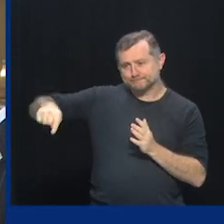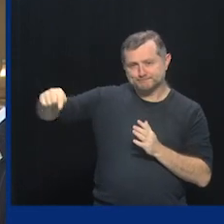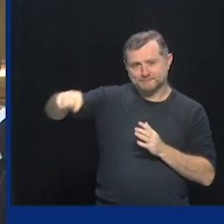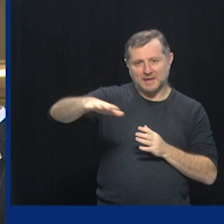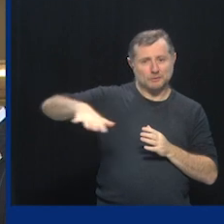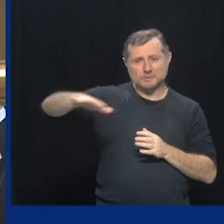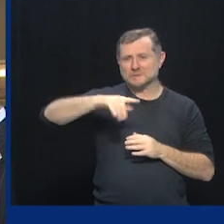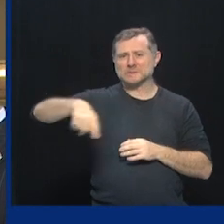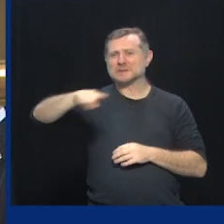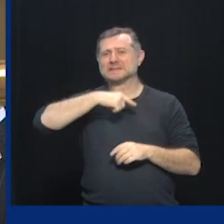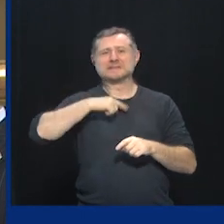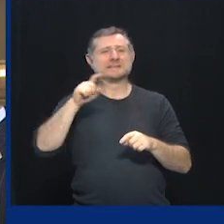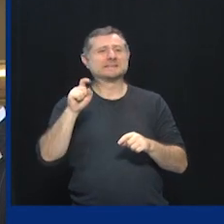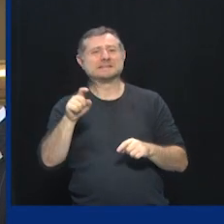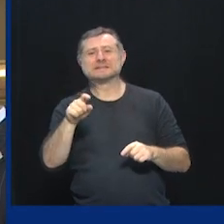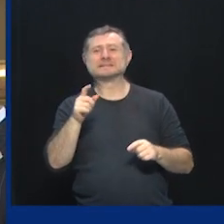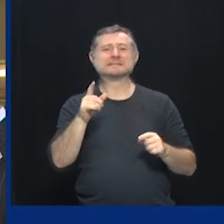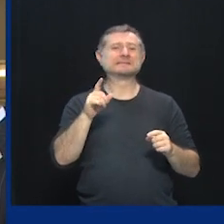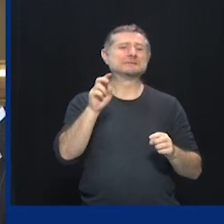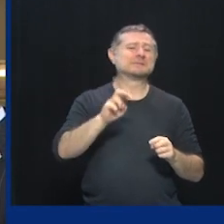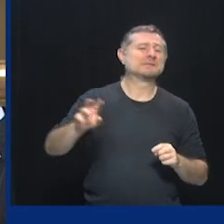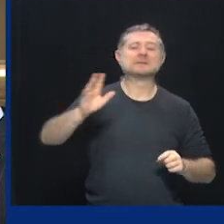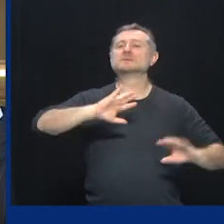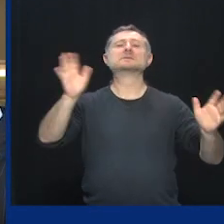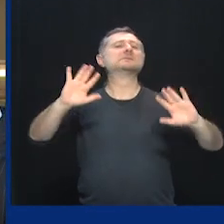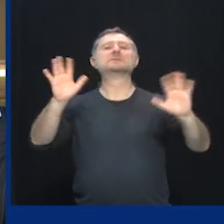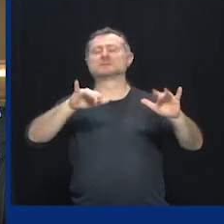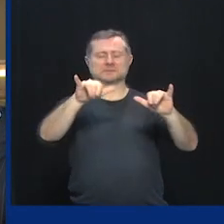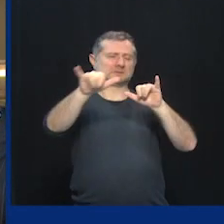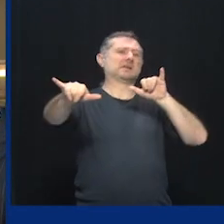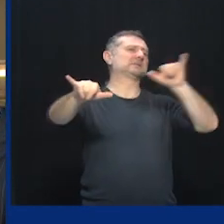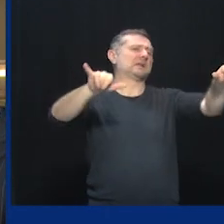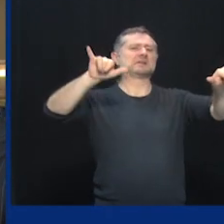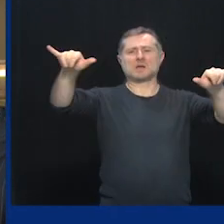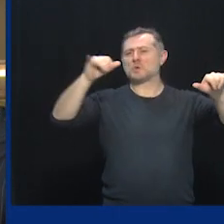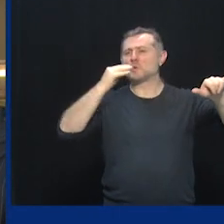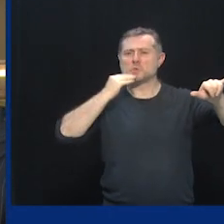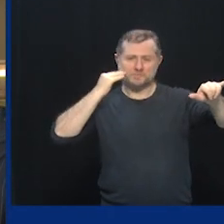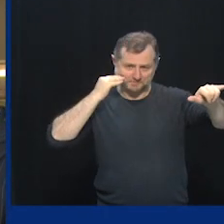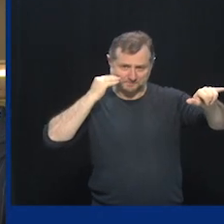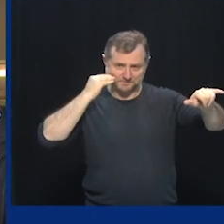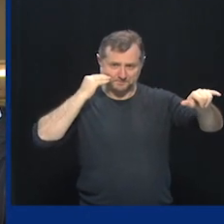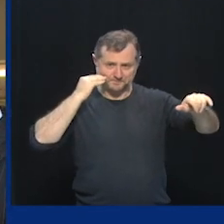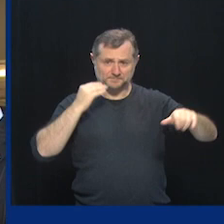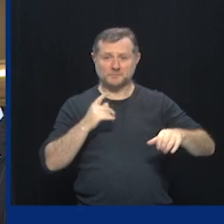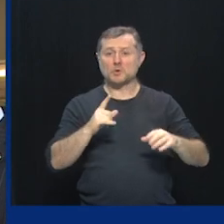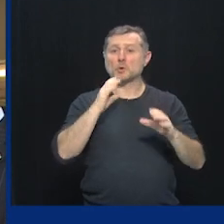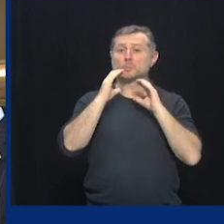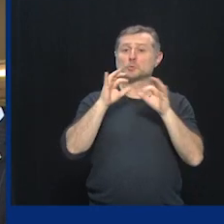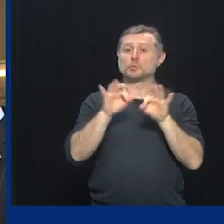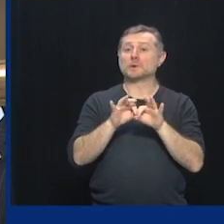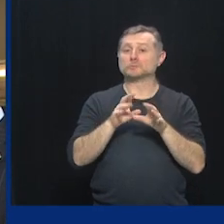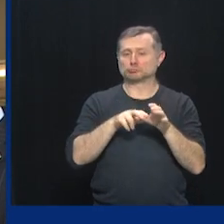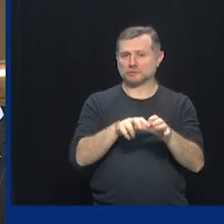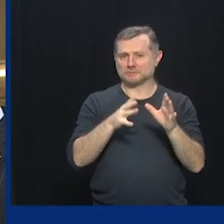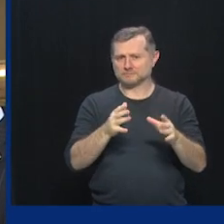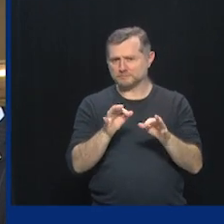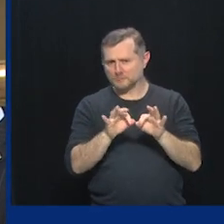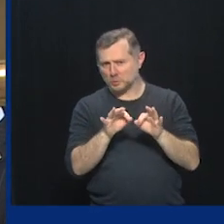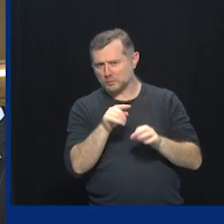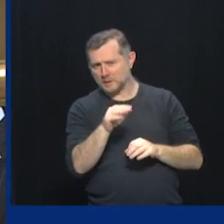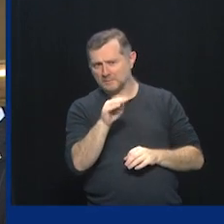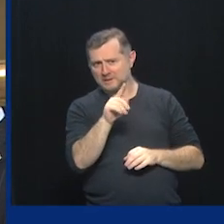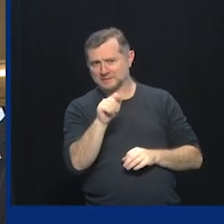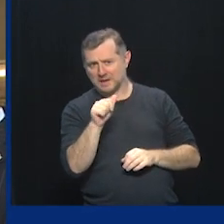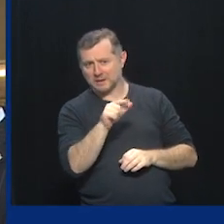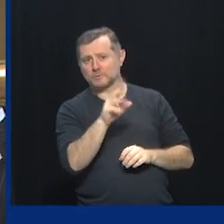I remind everyone, please don't. And as always, the communication with our riders is important. You can check MTA, the website, or our